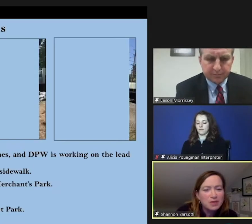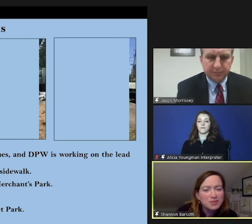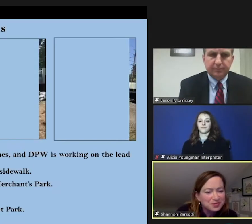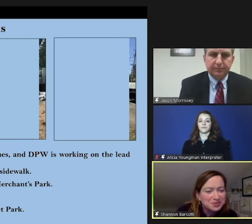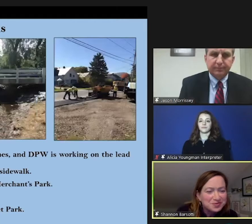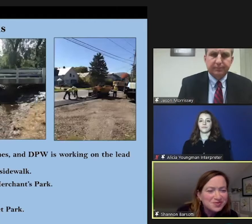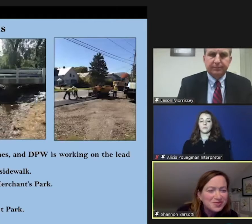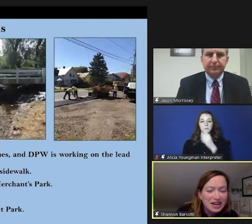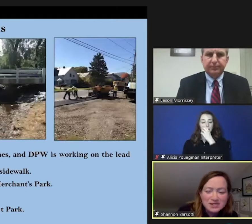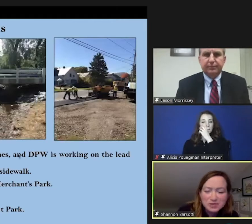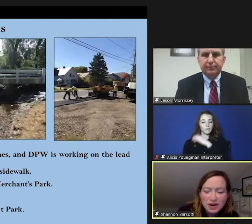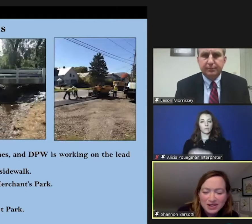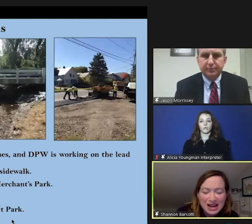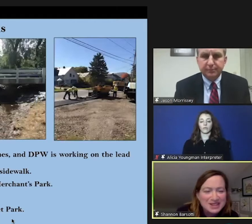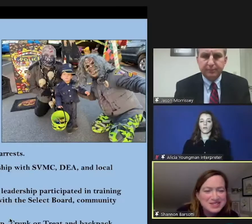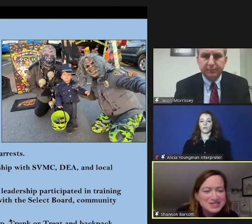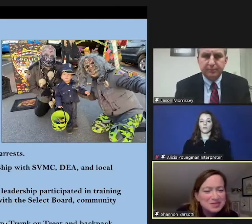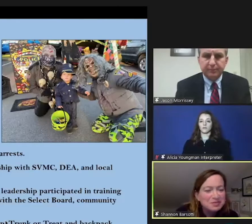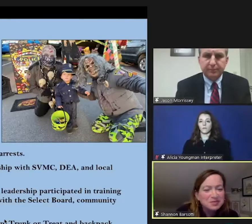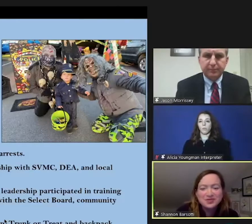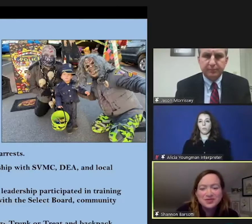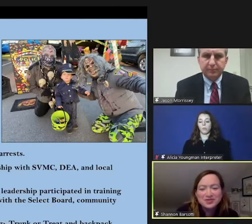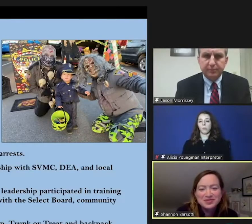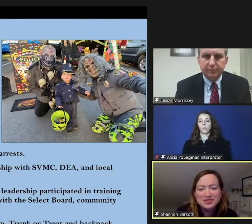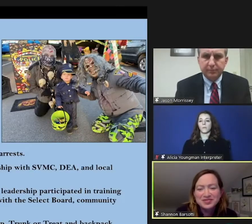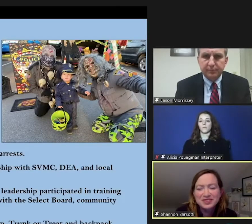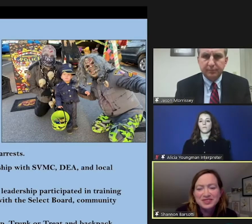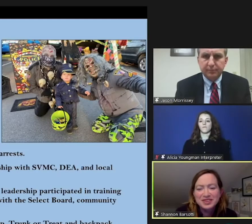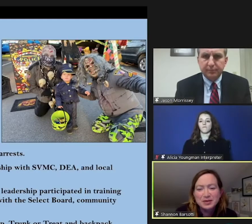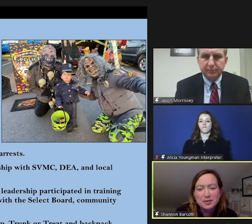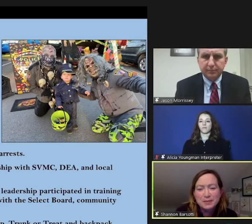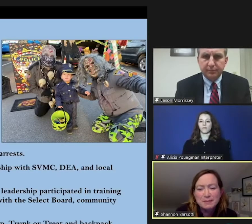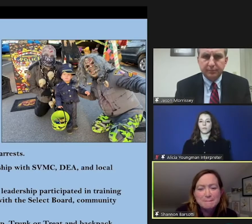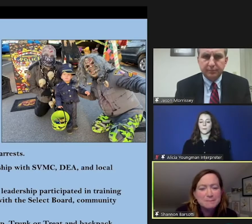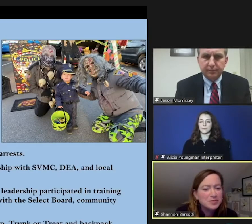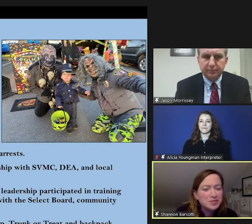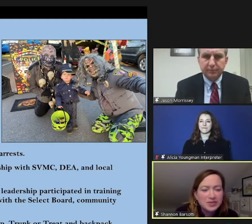Copsicle program, as well as